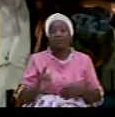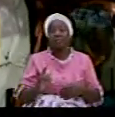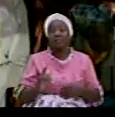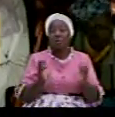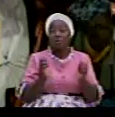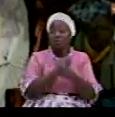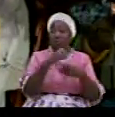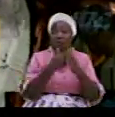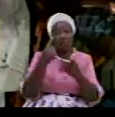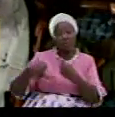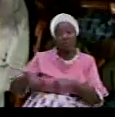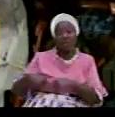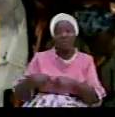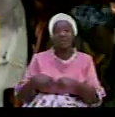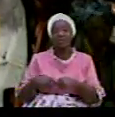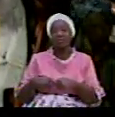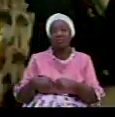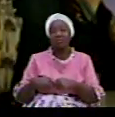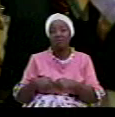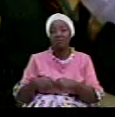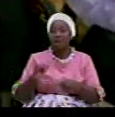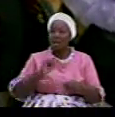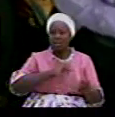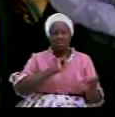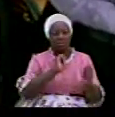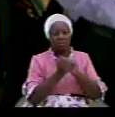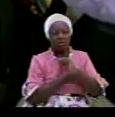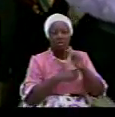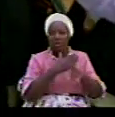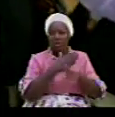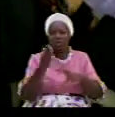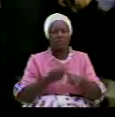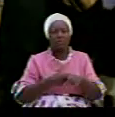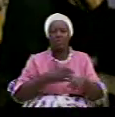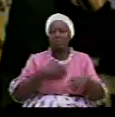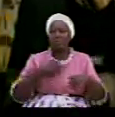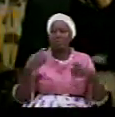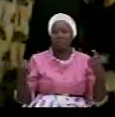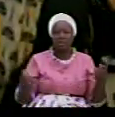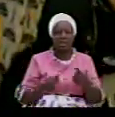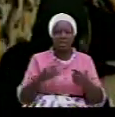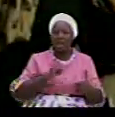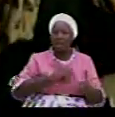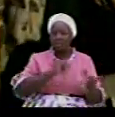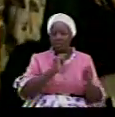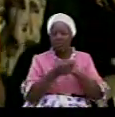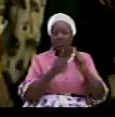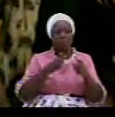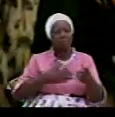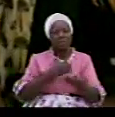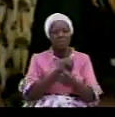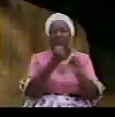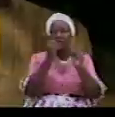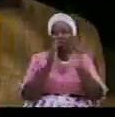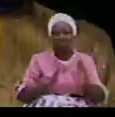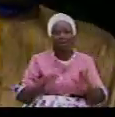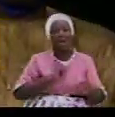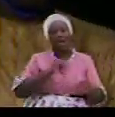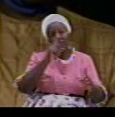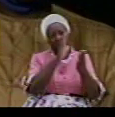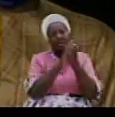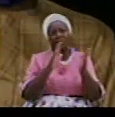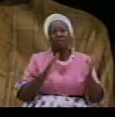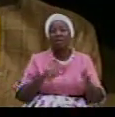wholeheartedly, I turn away from my sin. I turn to my Savior. I believe